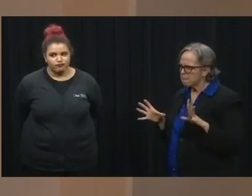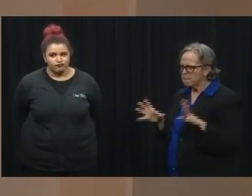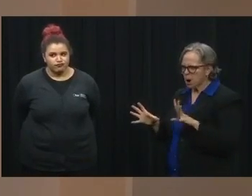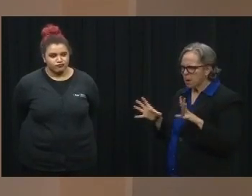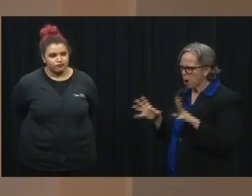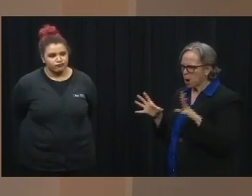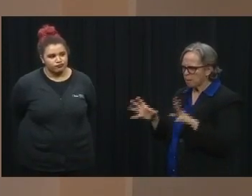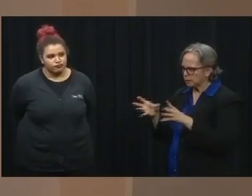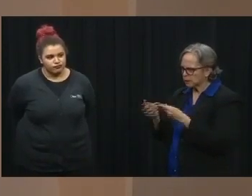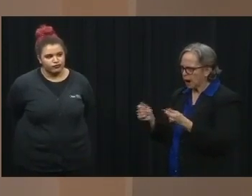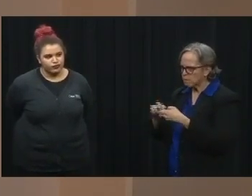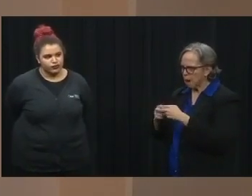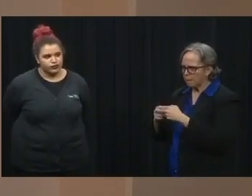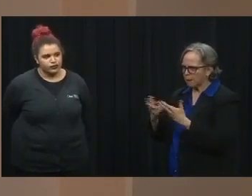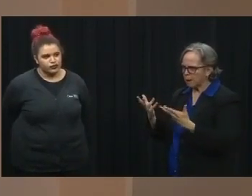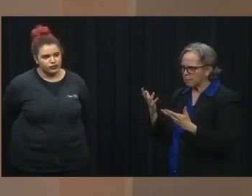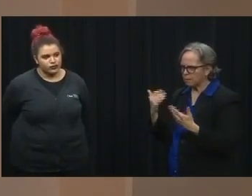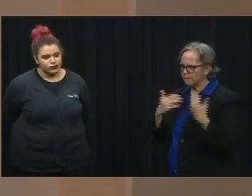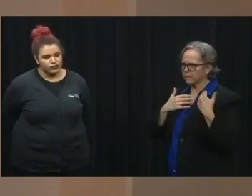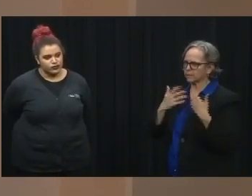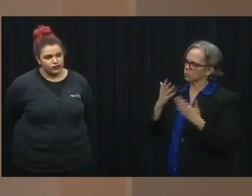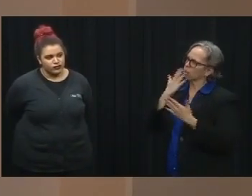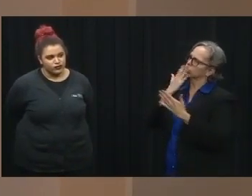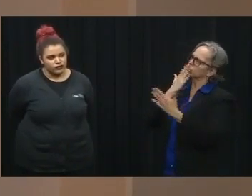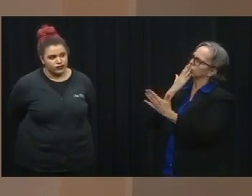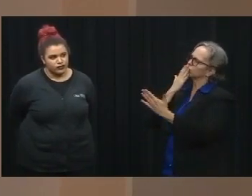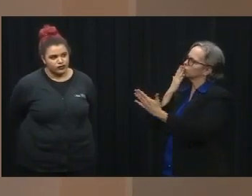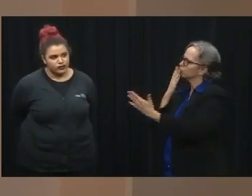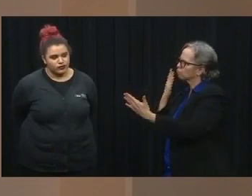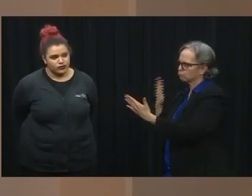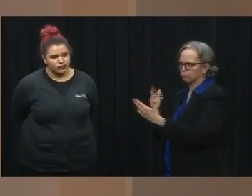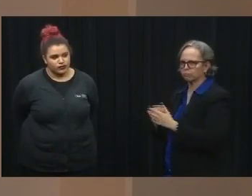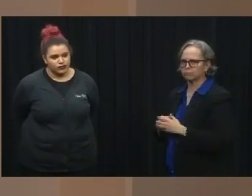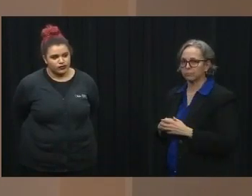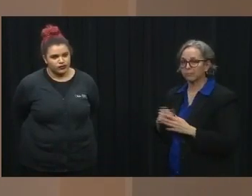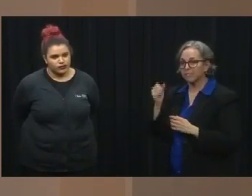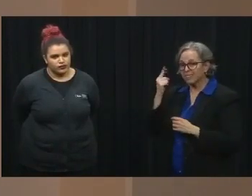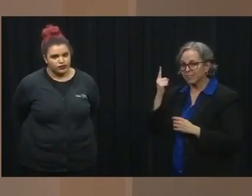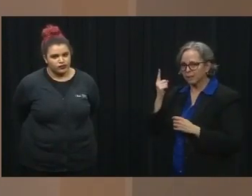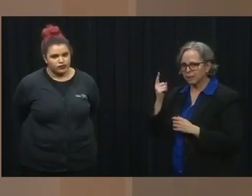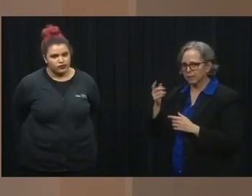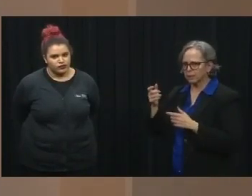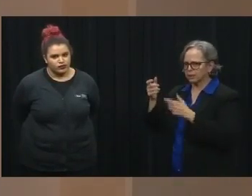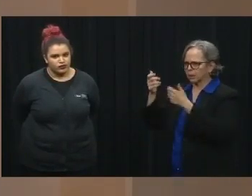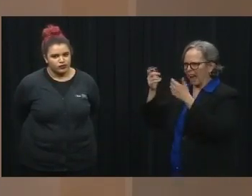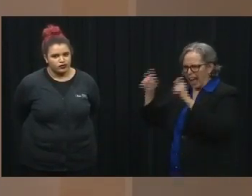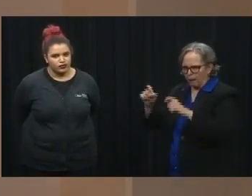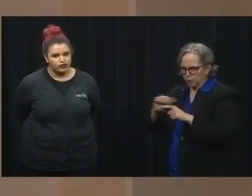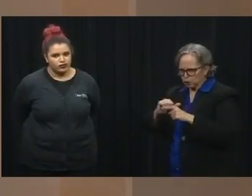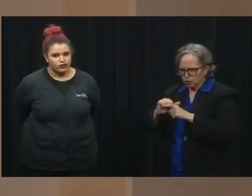this, and so I appreciate what they're doing. Director Hall is trying to train people up and get them in there as quickly as they can. Thanks.